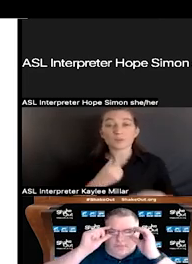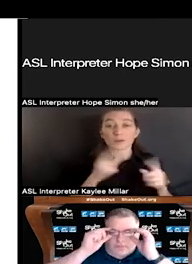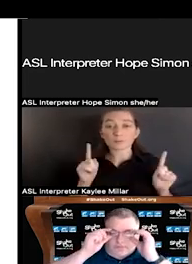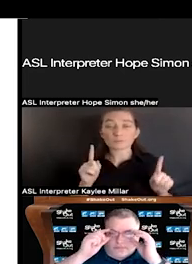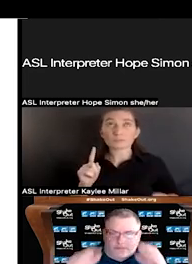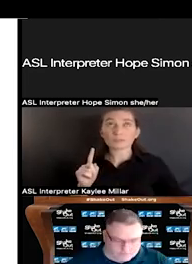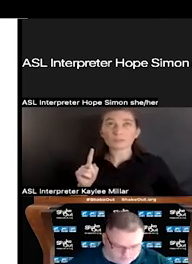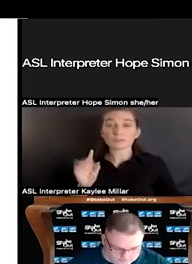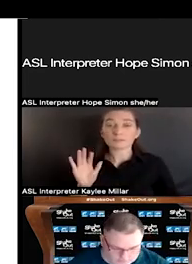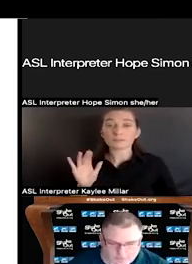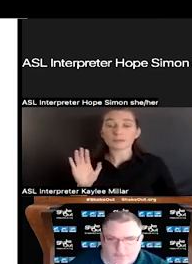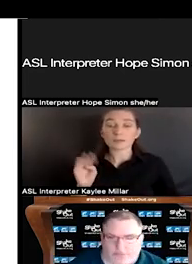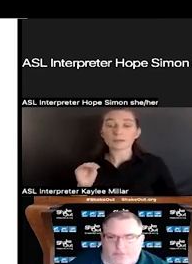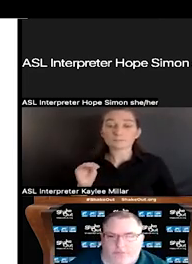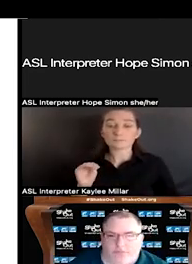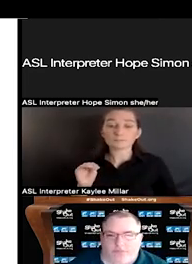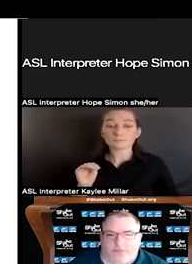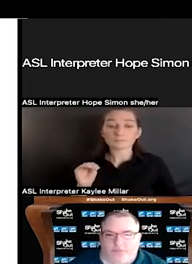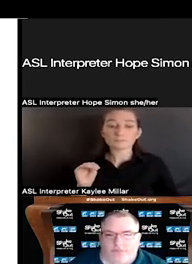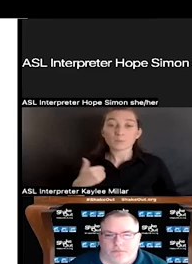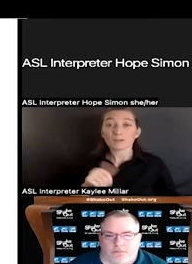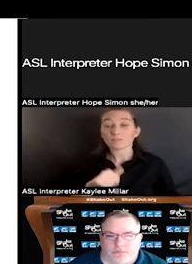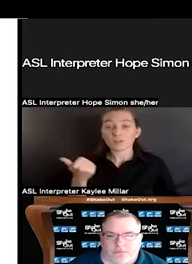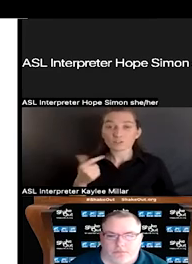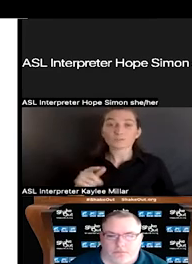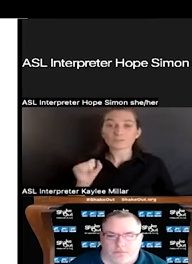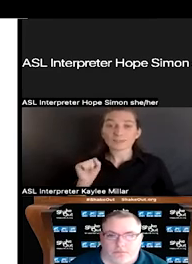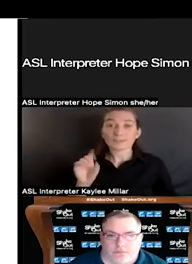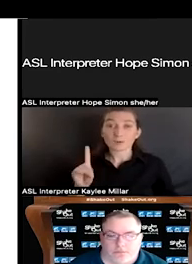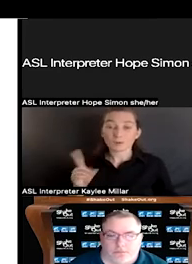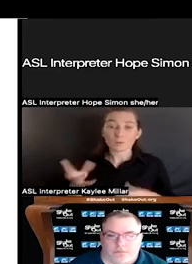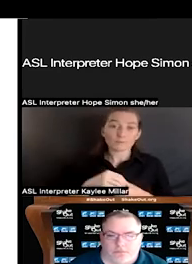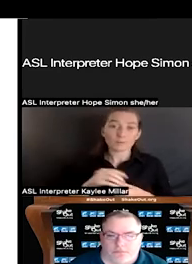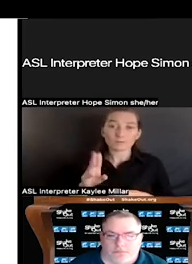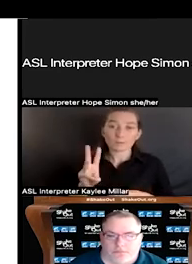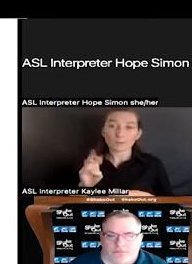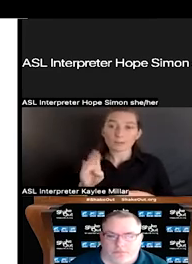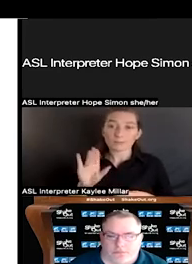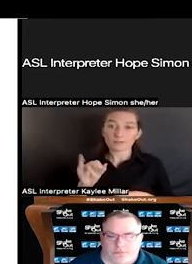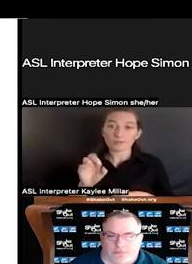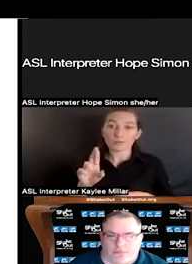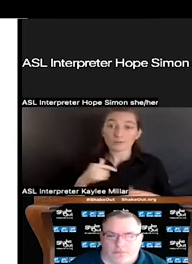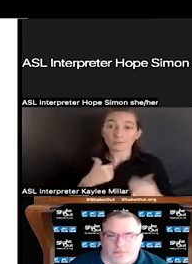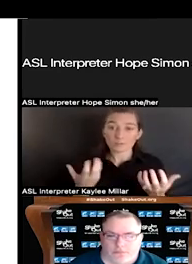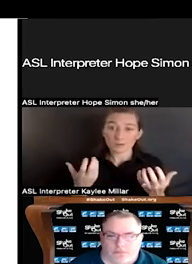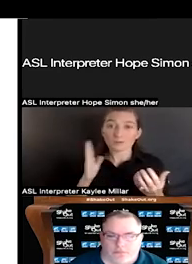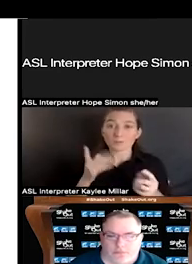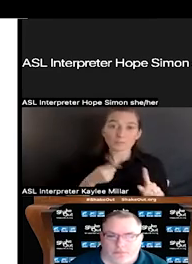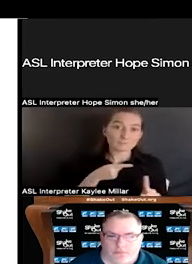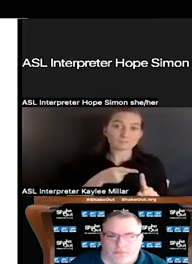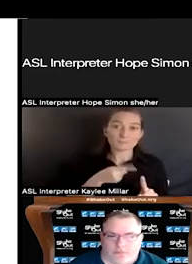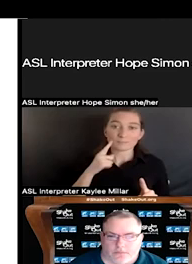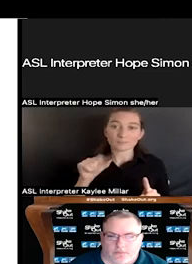today, plus others from San Diego, on the webinar. So again, that's going to be specific to the San Diego area.